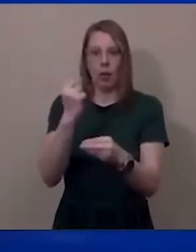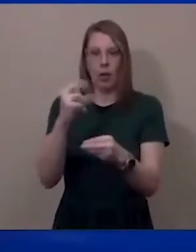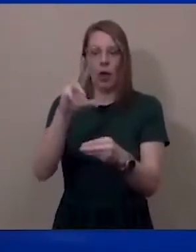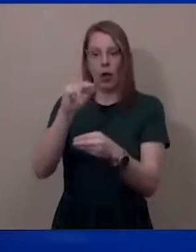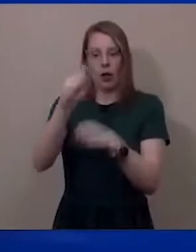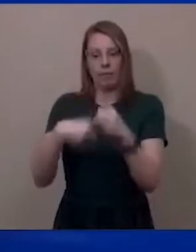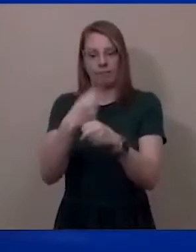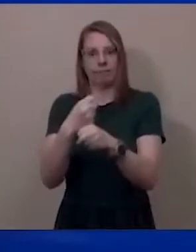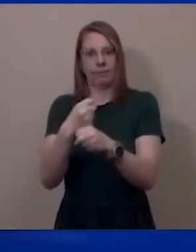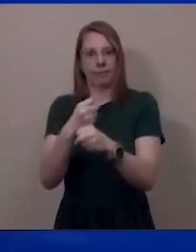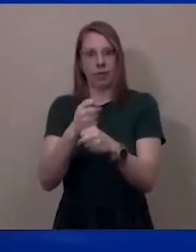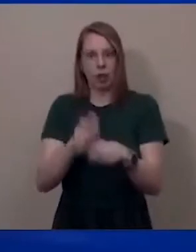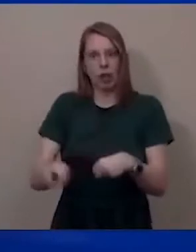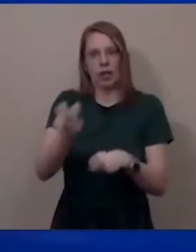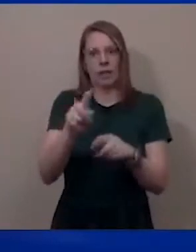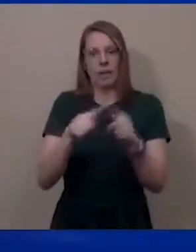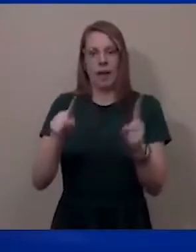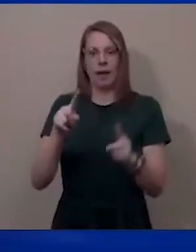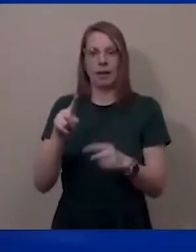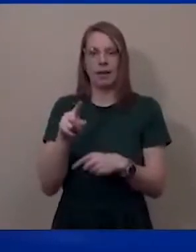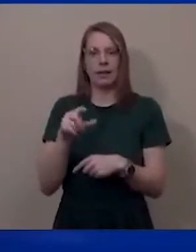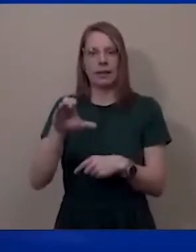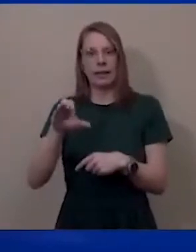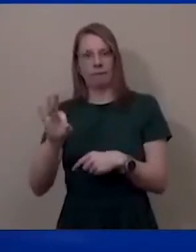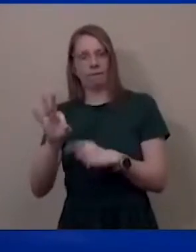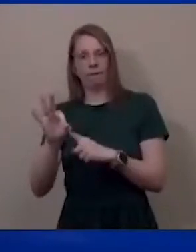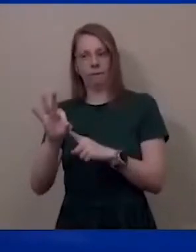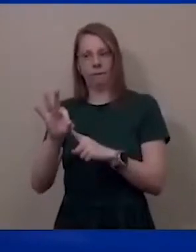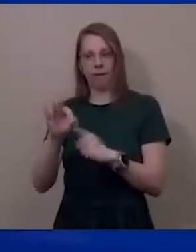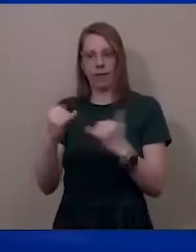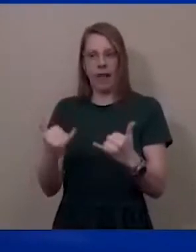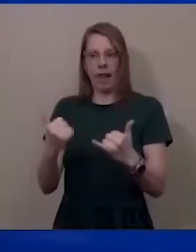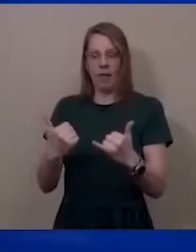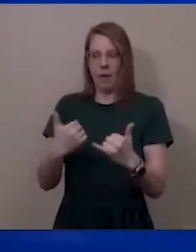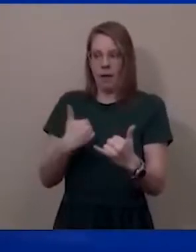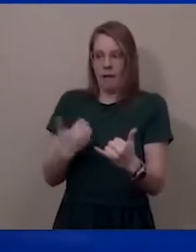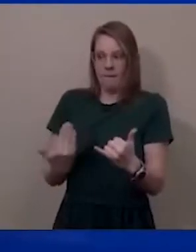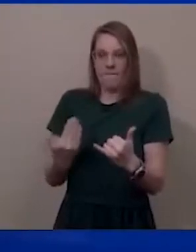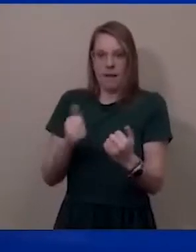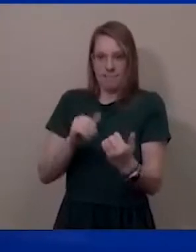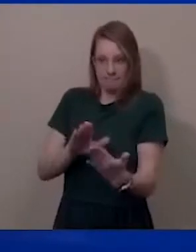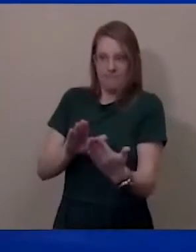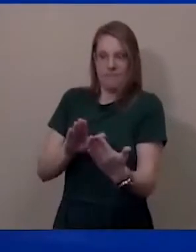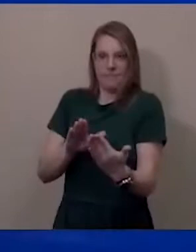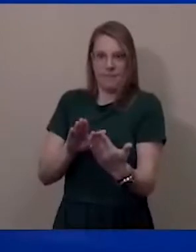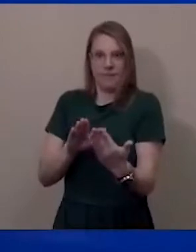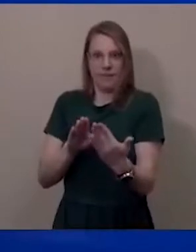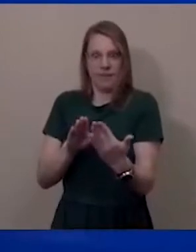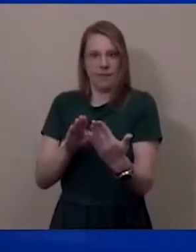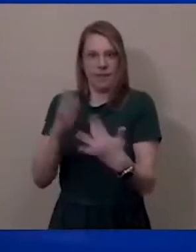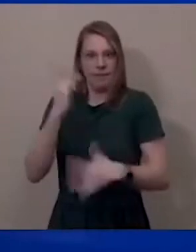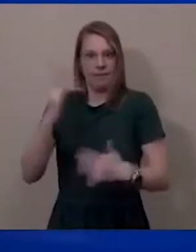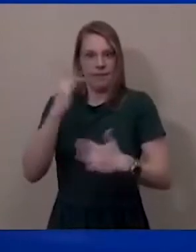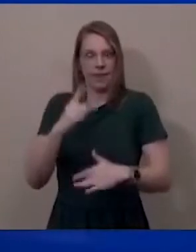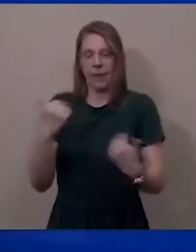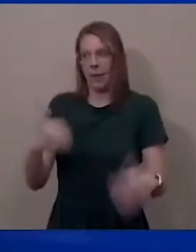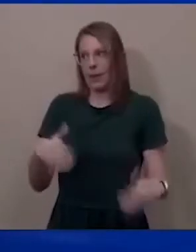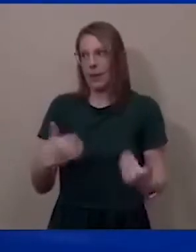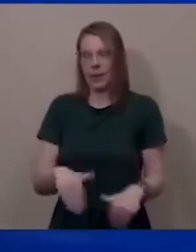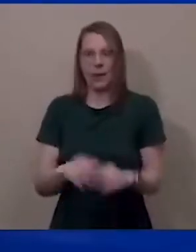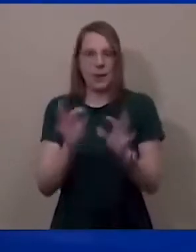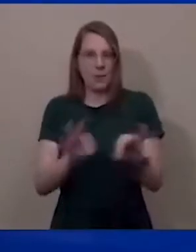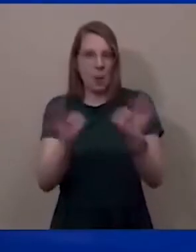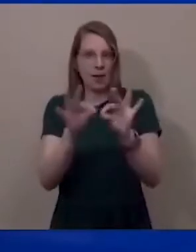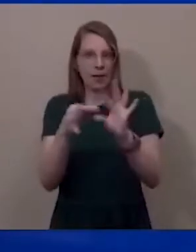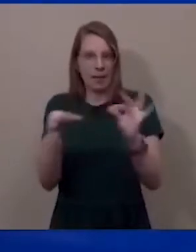is a treatable disease, and for 80 to 90% of patients with CF now, and so that's a pretty remarkable statement. And God willing, let's hope